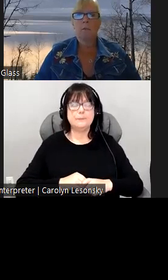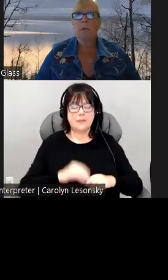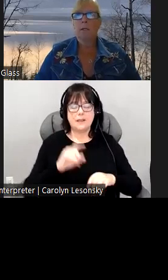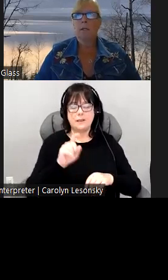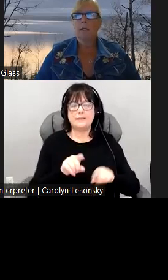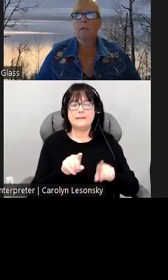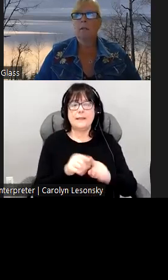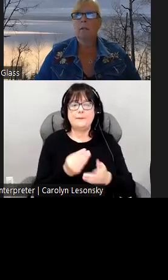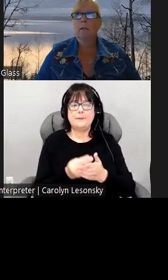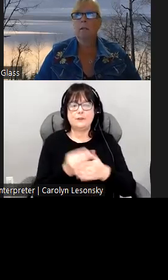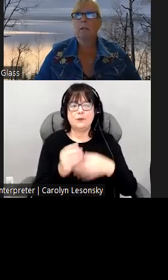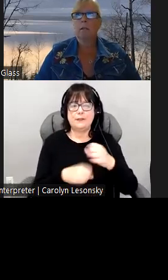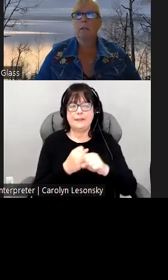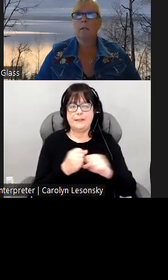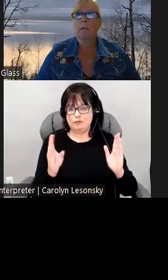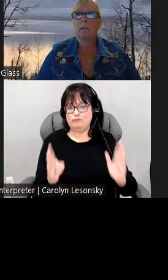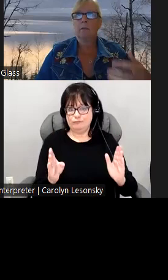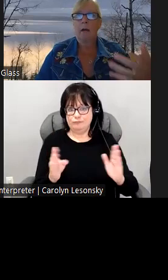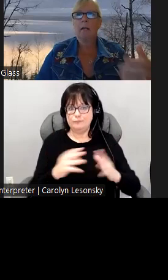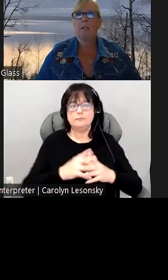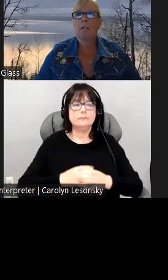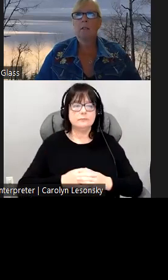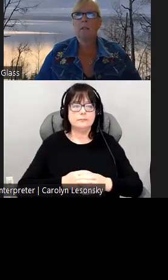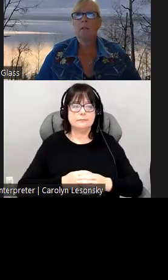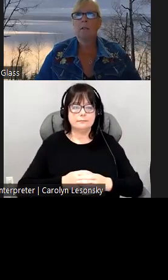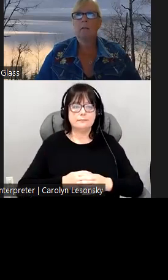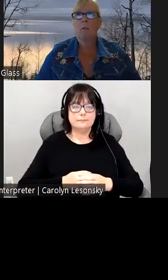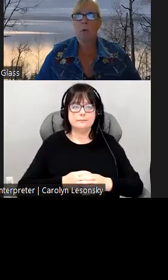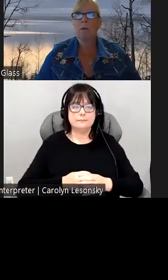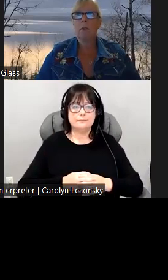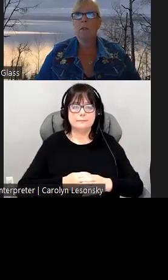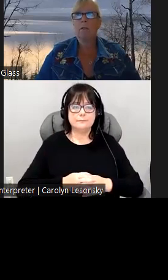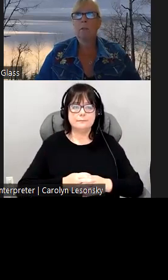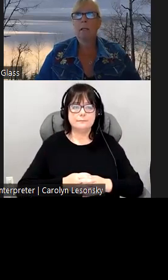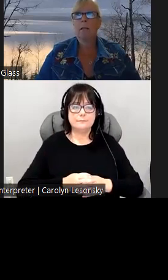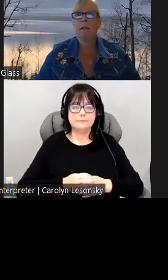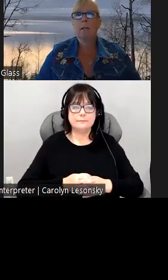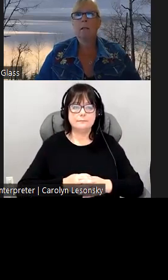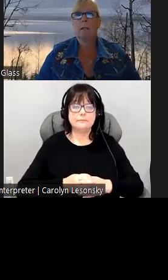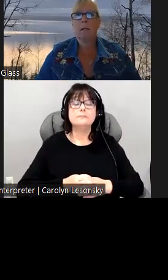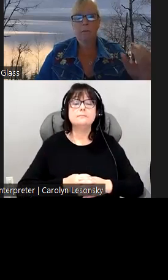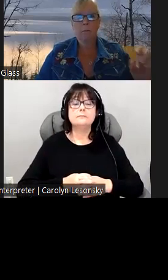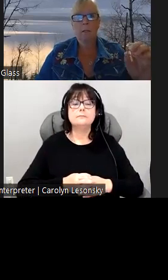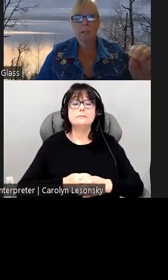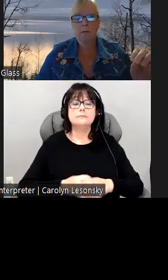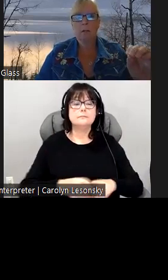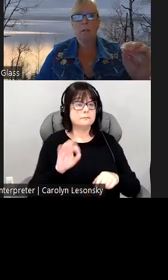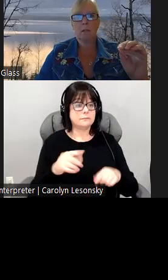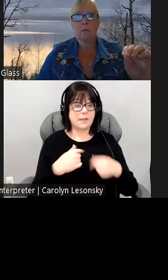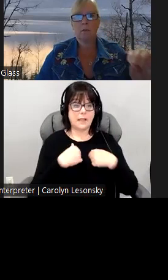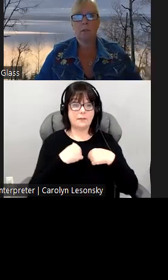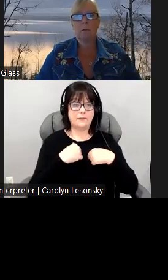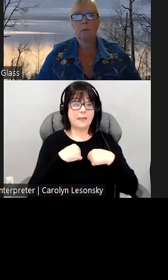Last point here. If I, as a learner, have more than one service plan, everyone is